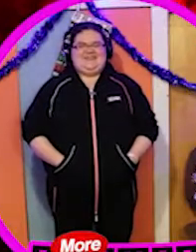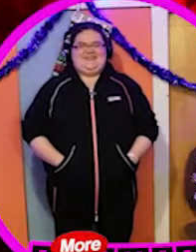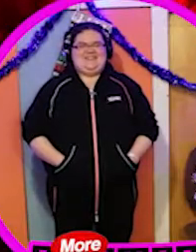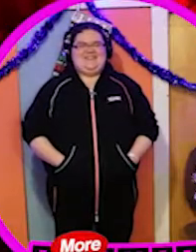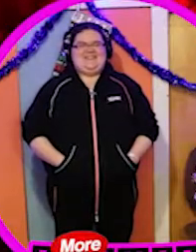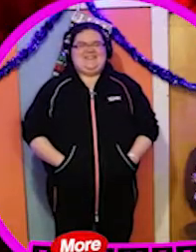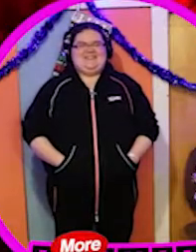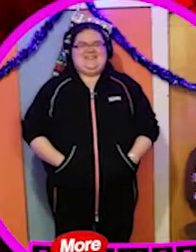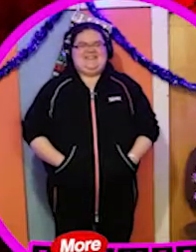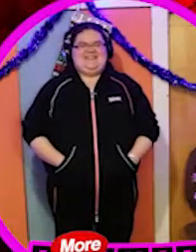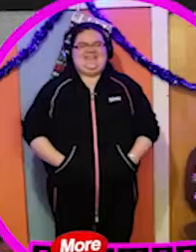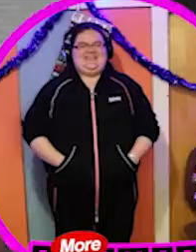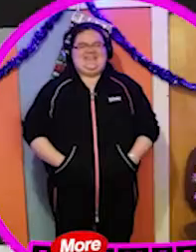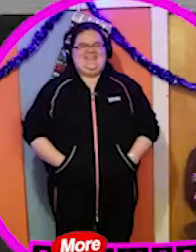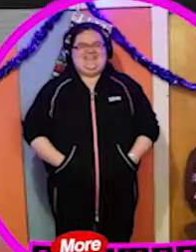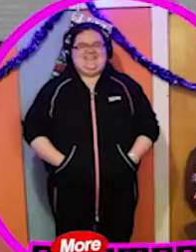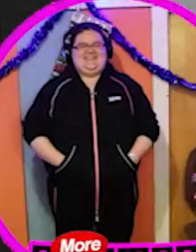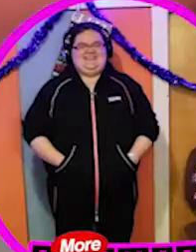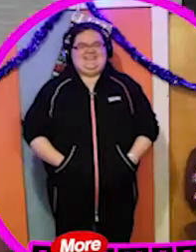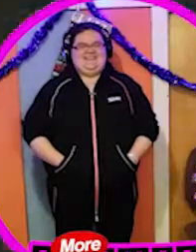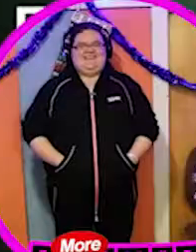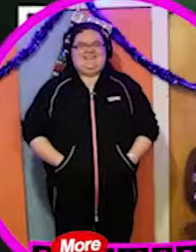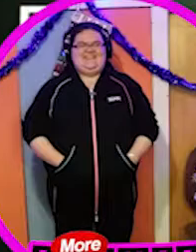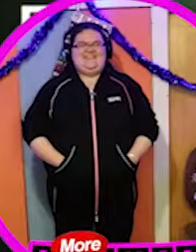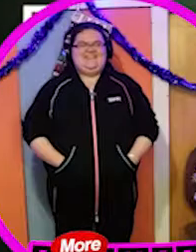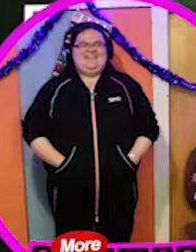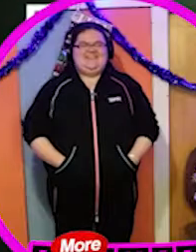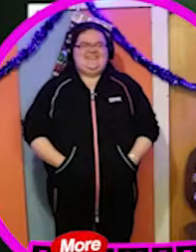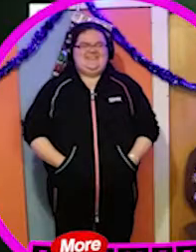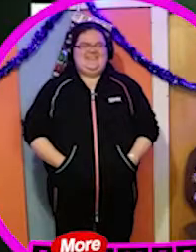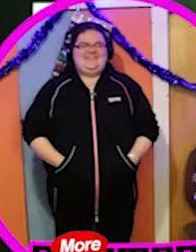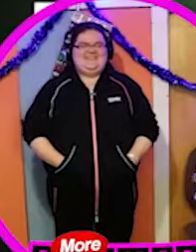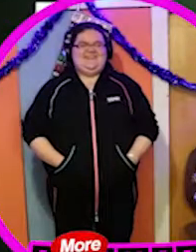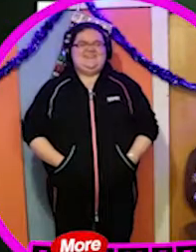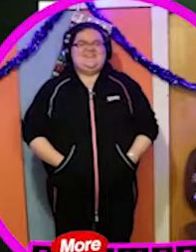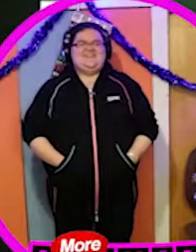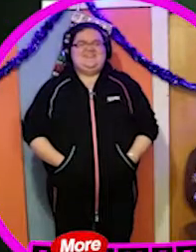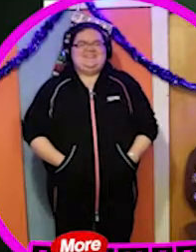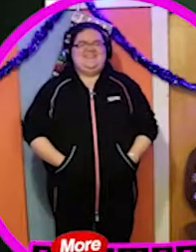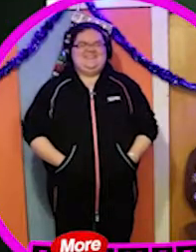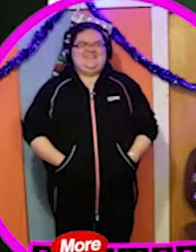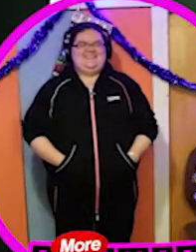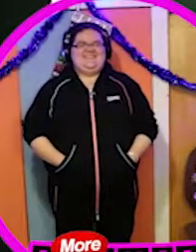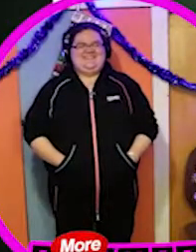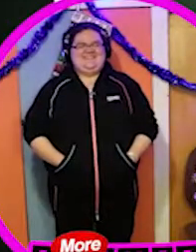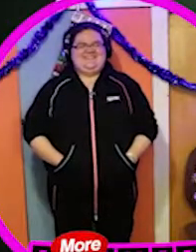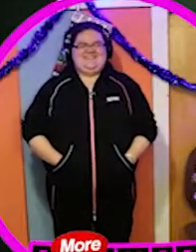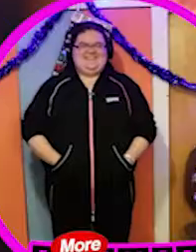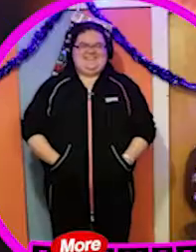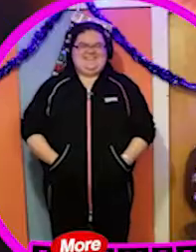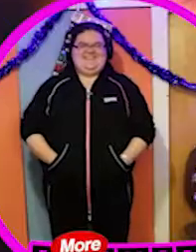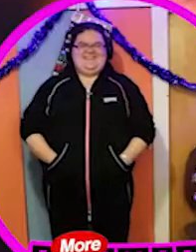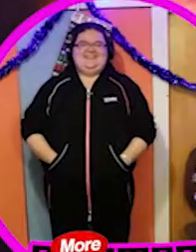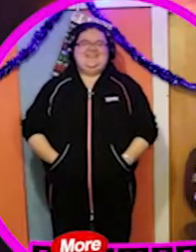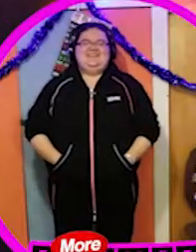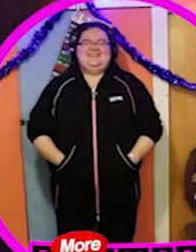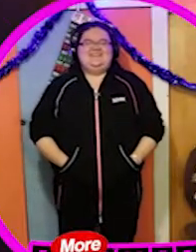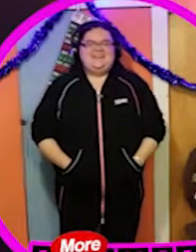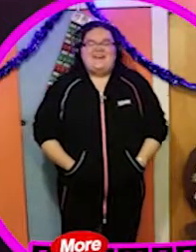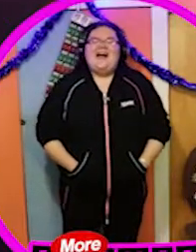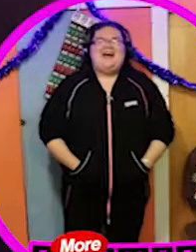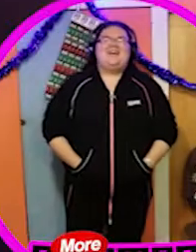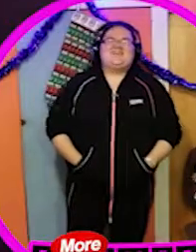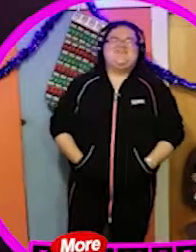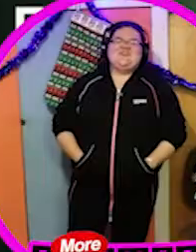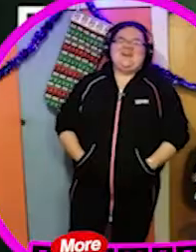Nobody won. Wait, so no one wins? Yeah, literally nobody won. Oh, you're fucking serious? Maybe next time. If you want to see us try and win, come back. Guys, next time. I'm taking it as a dub, I don't